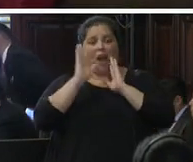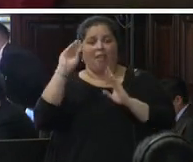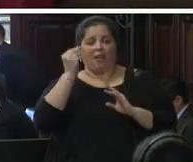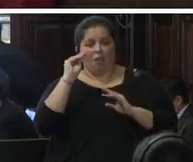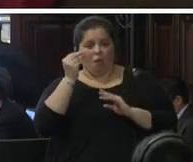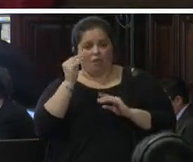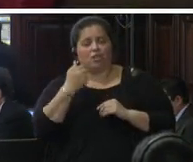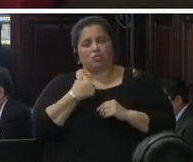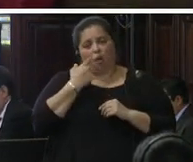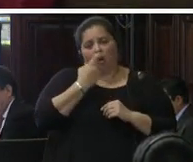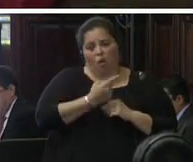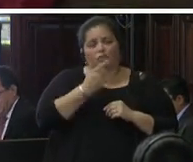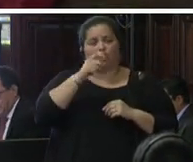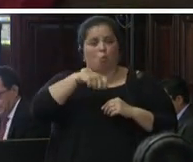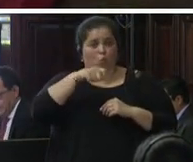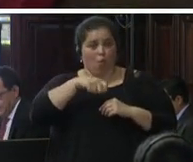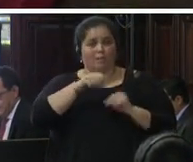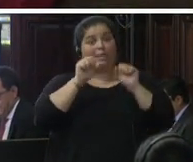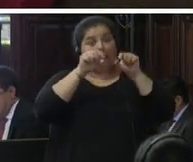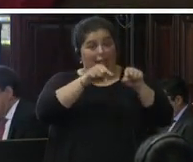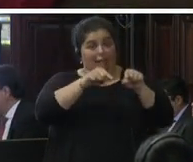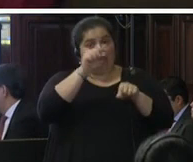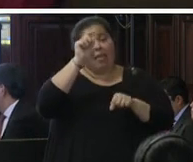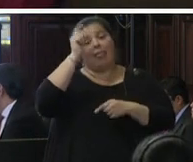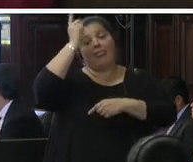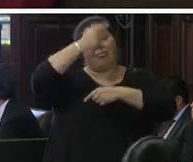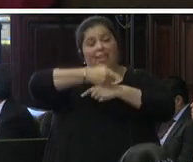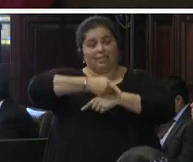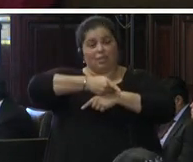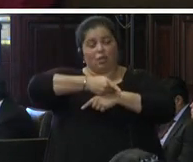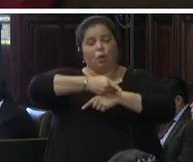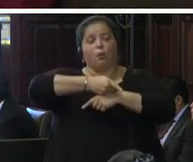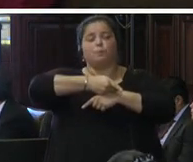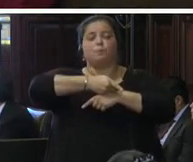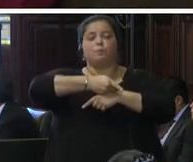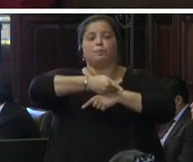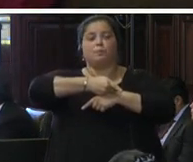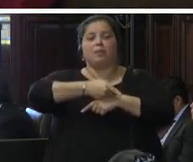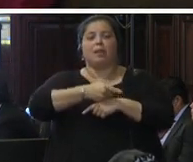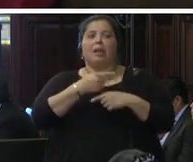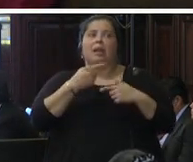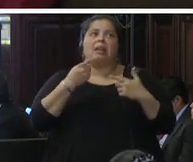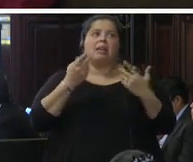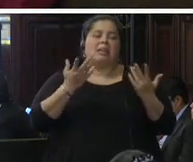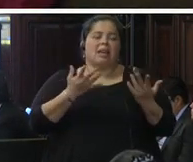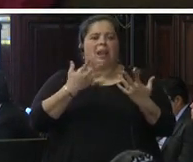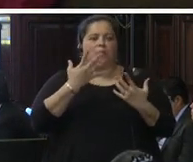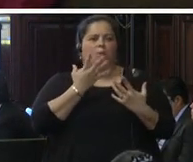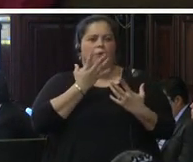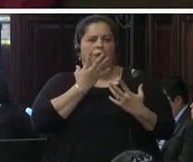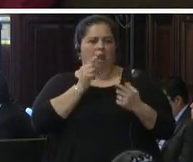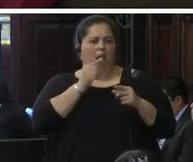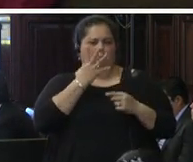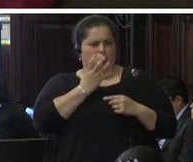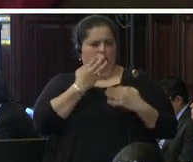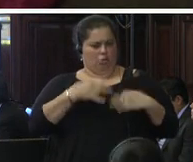who decided who was a very serious and like to send people to prison and he was